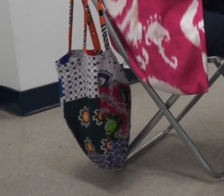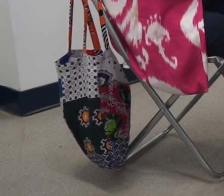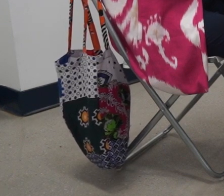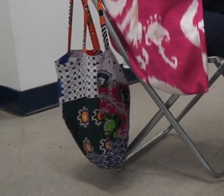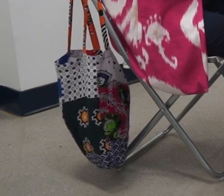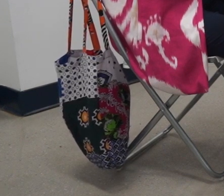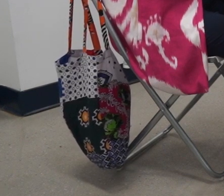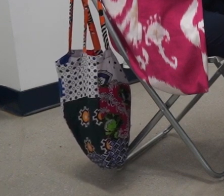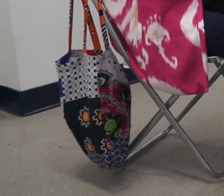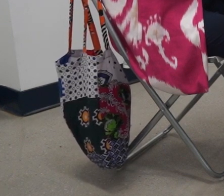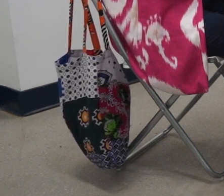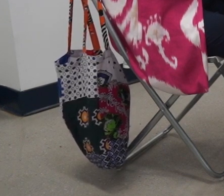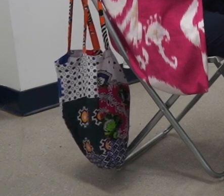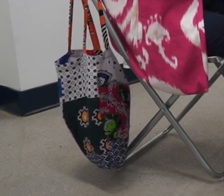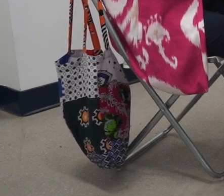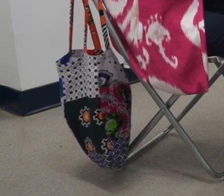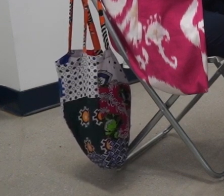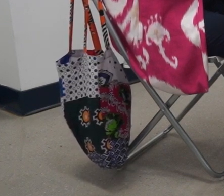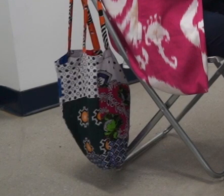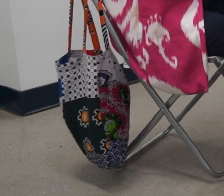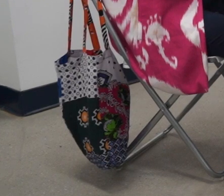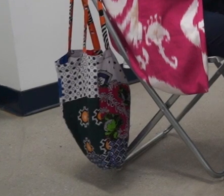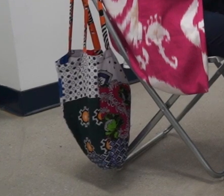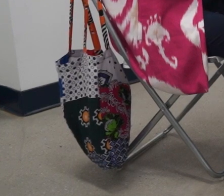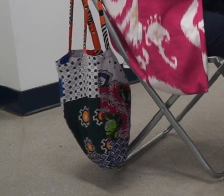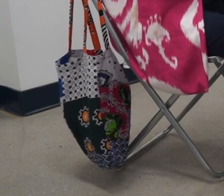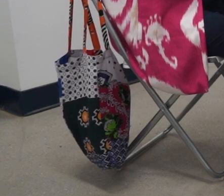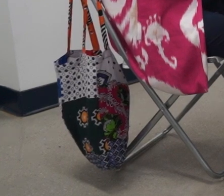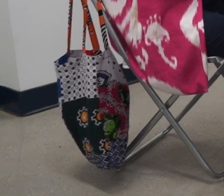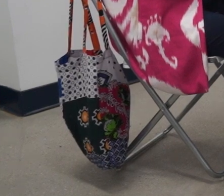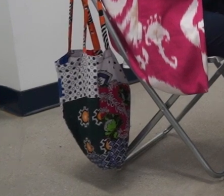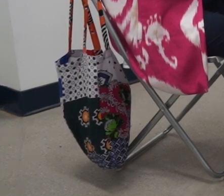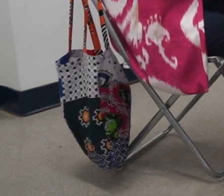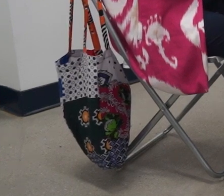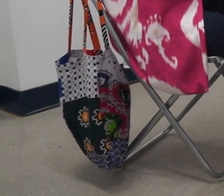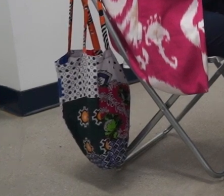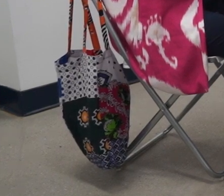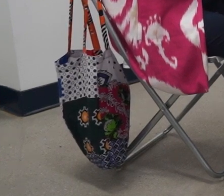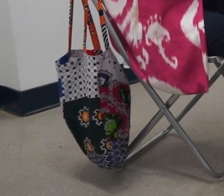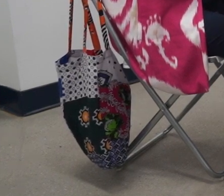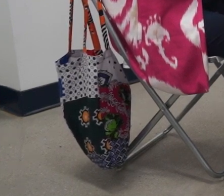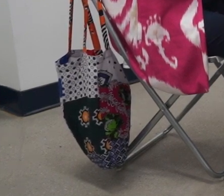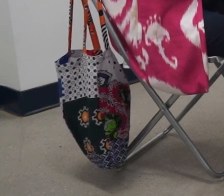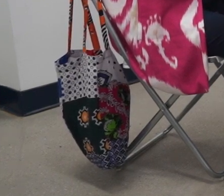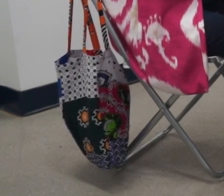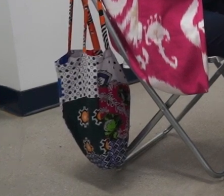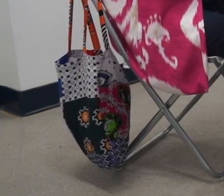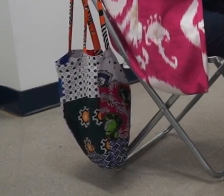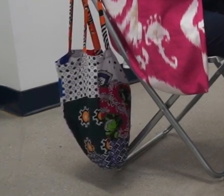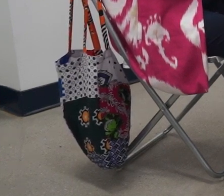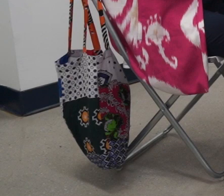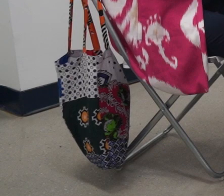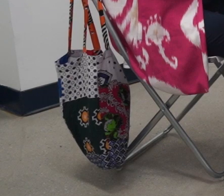and we already have those relationships because we're in a social change ecosystem with all of those different organizations doing that work. It's